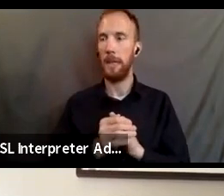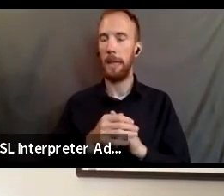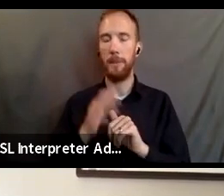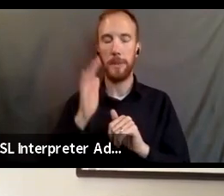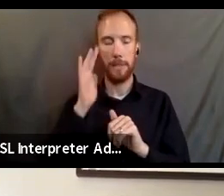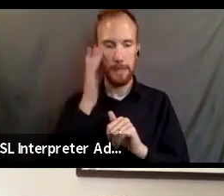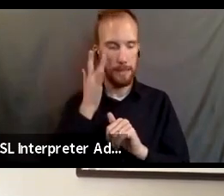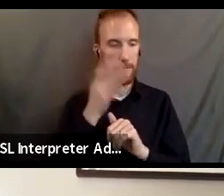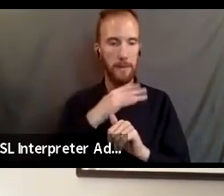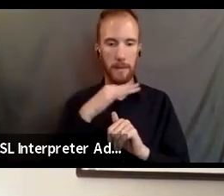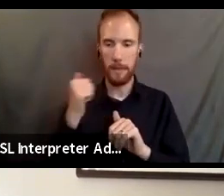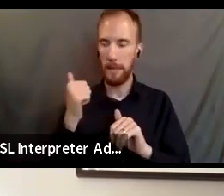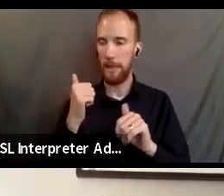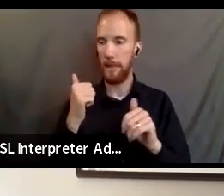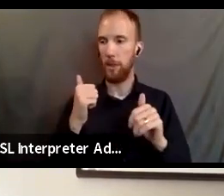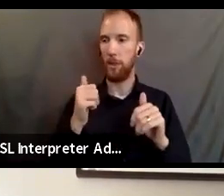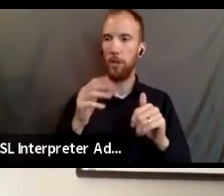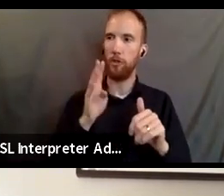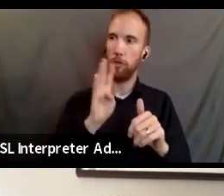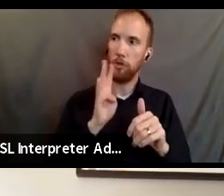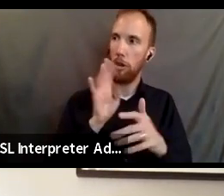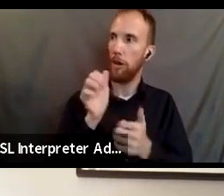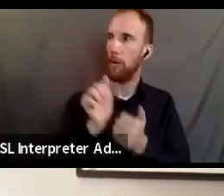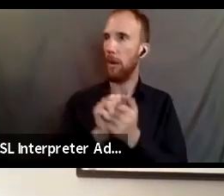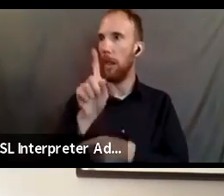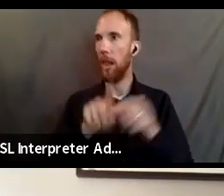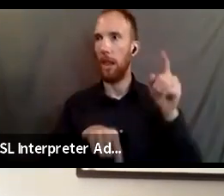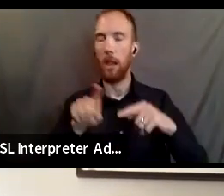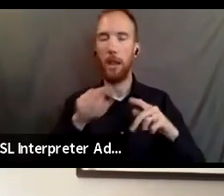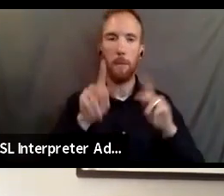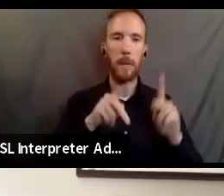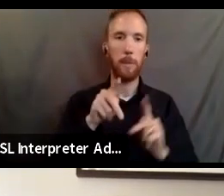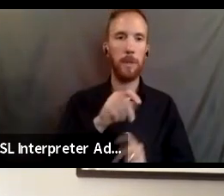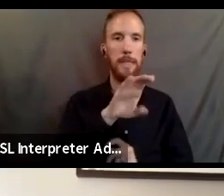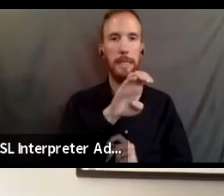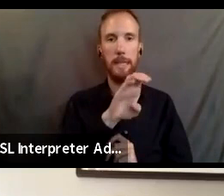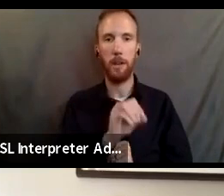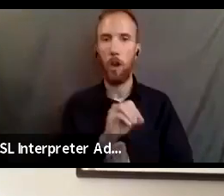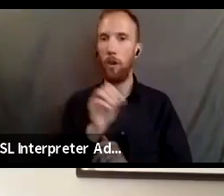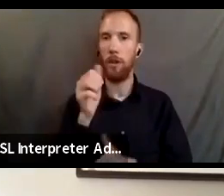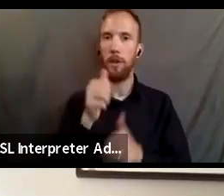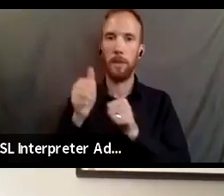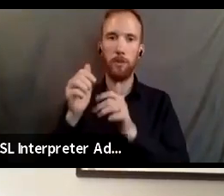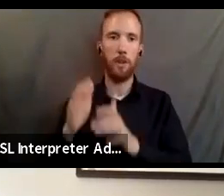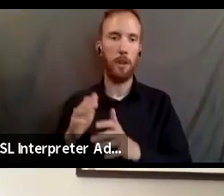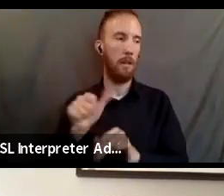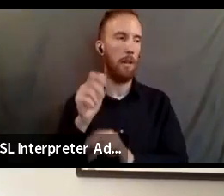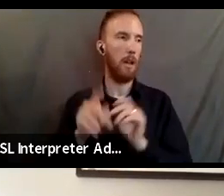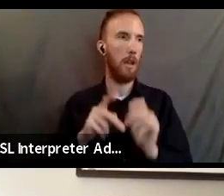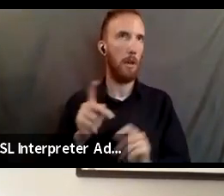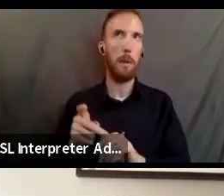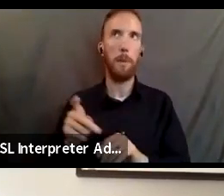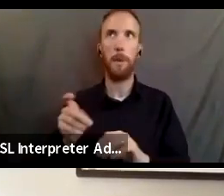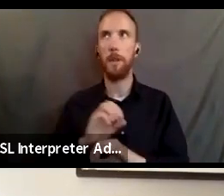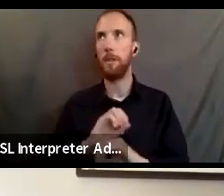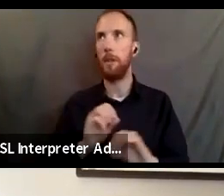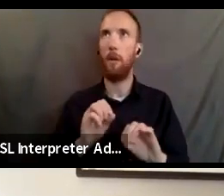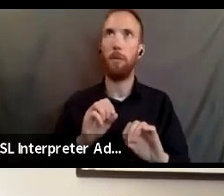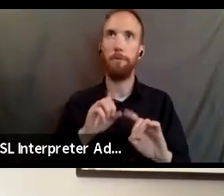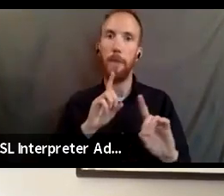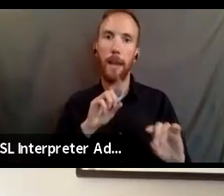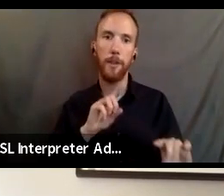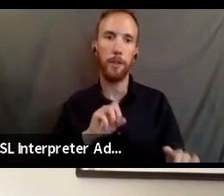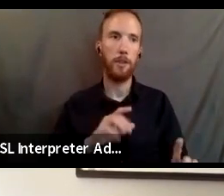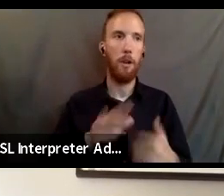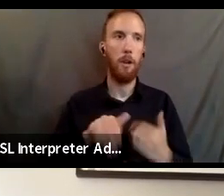communication talking to the ceo talking to the to the administrators without any answers so i tell you